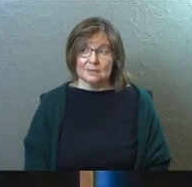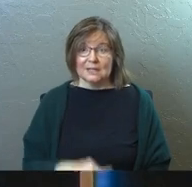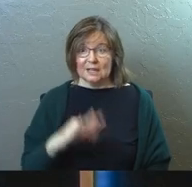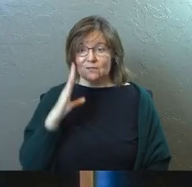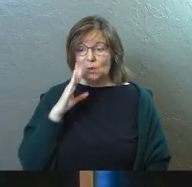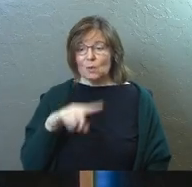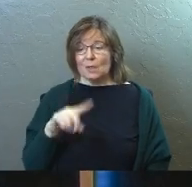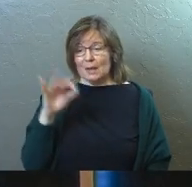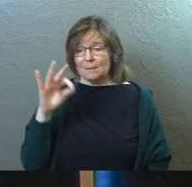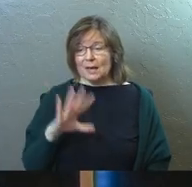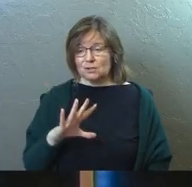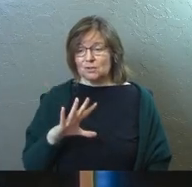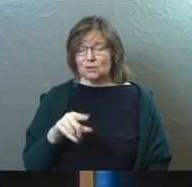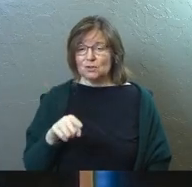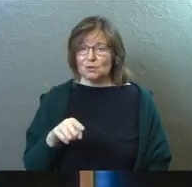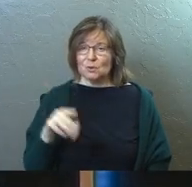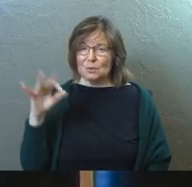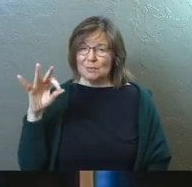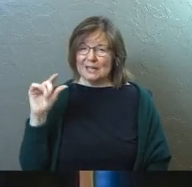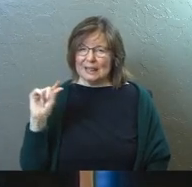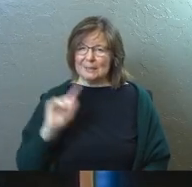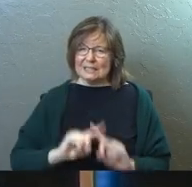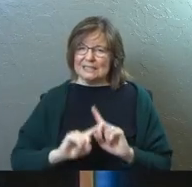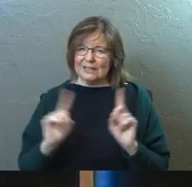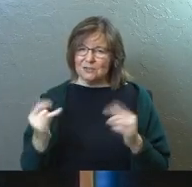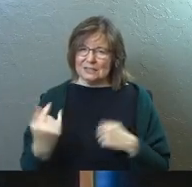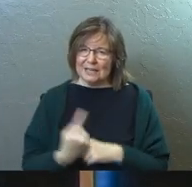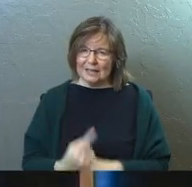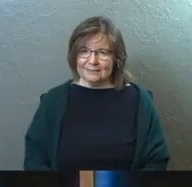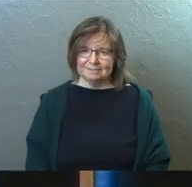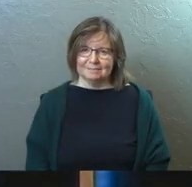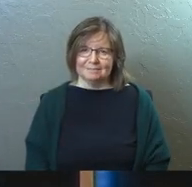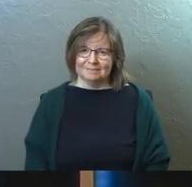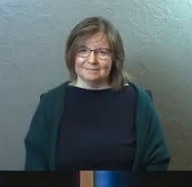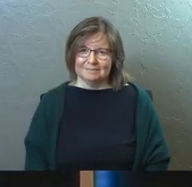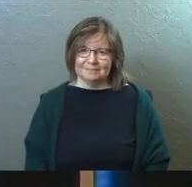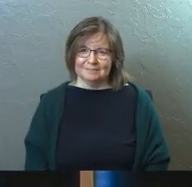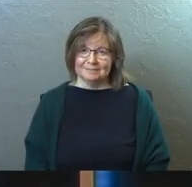If you knew them, Pastor, you'd preach a little bit different today.